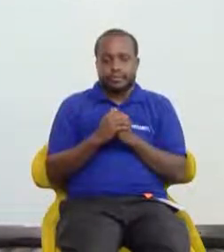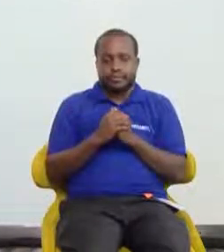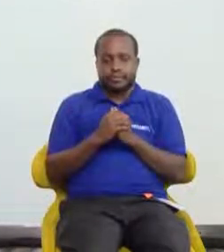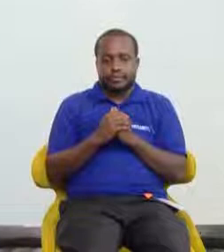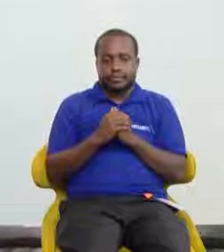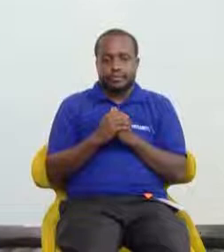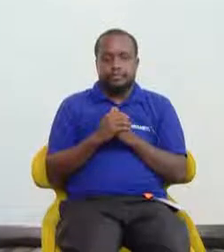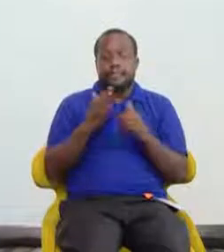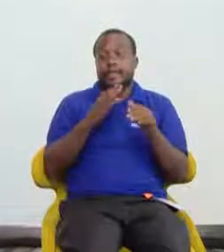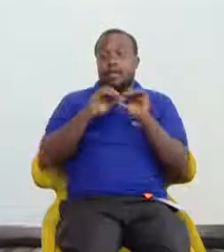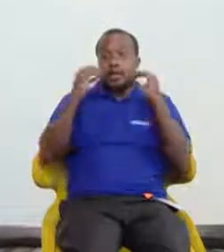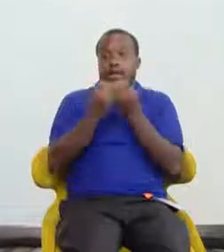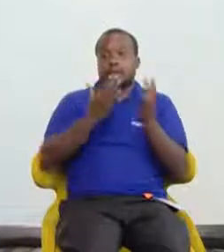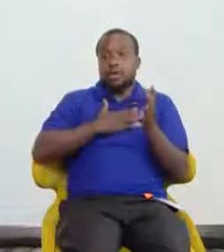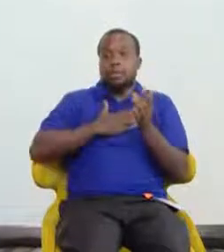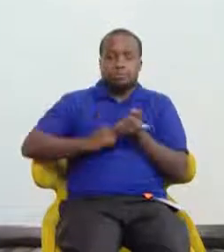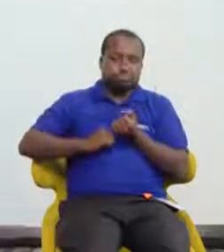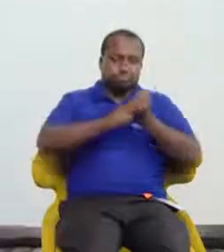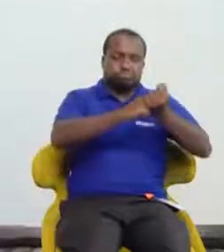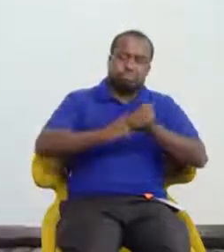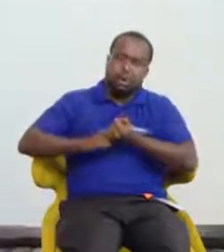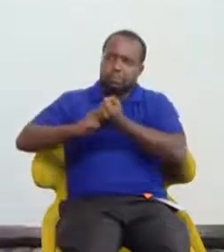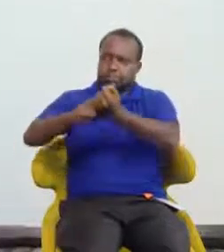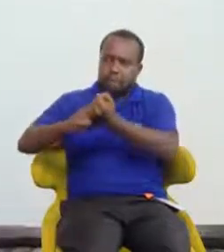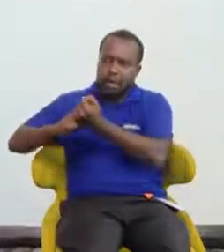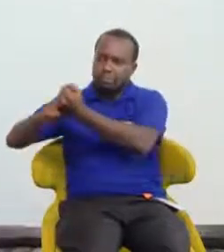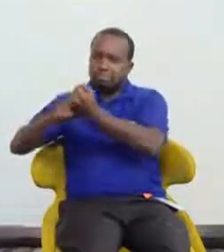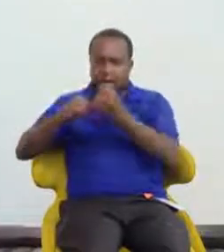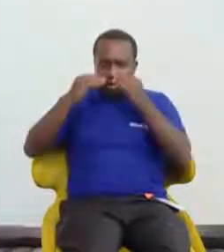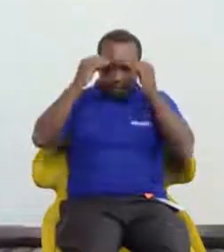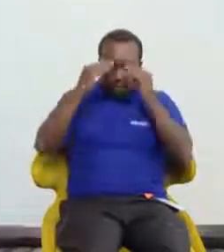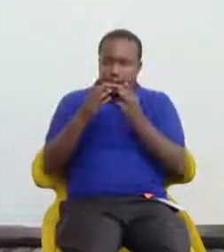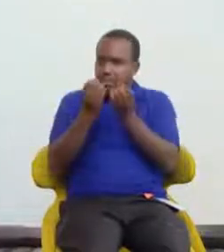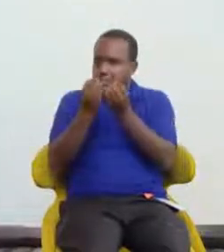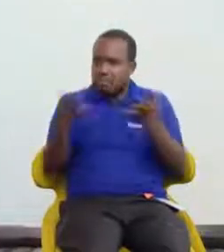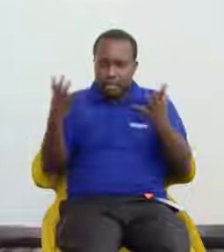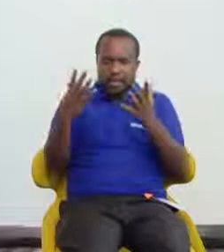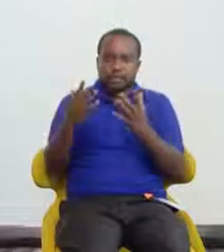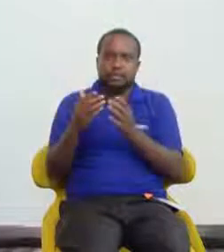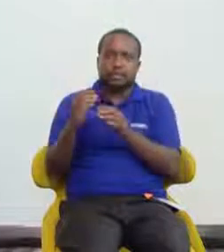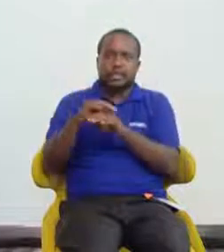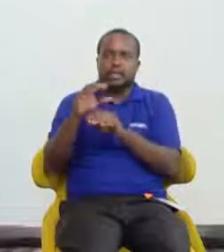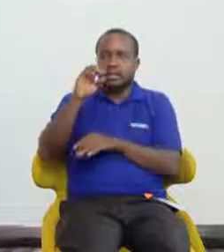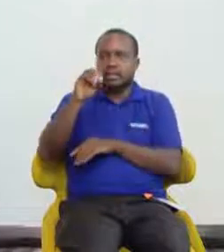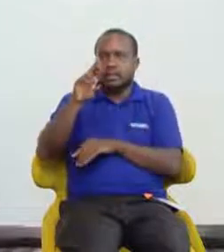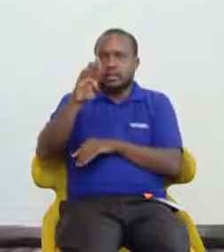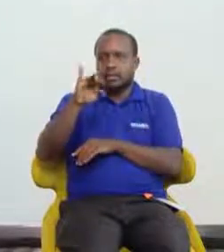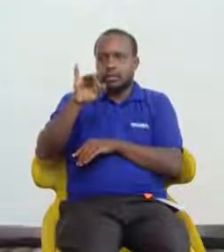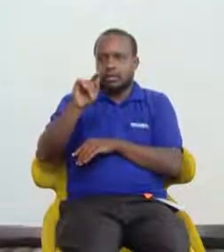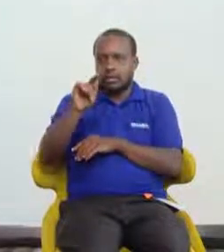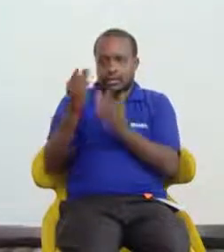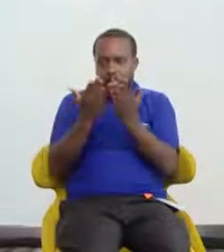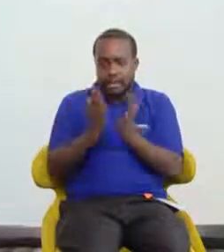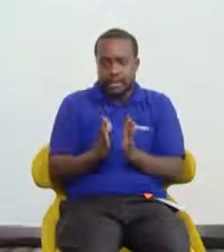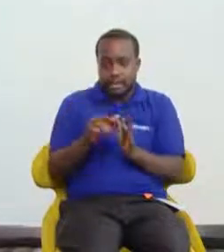our organization has supported a number of students get Orbit readers through partnership with KBTA. Orbit